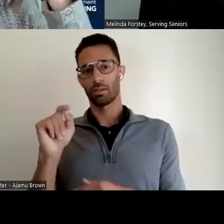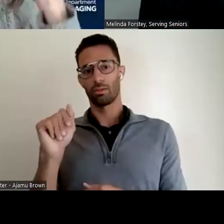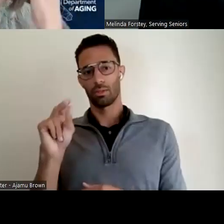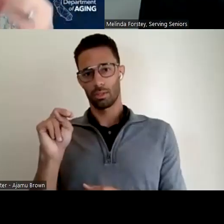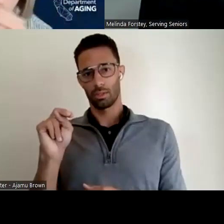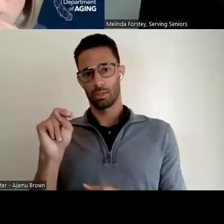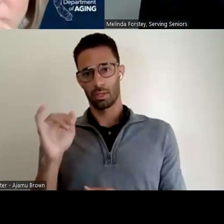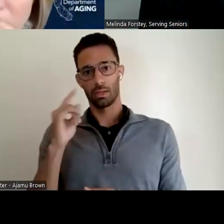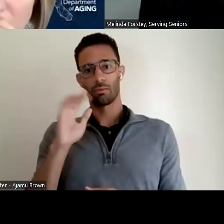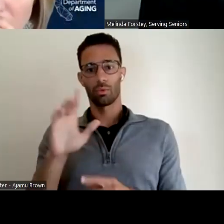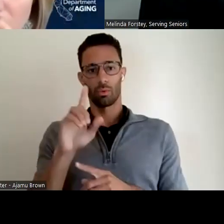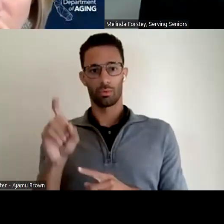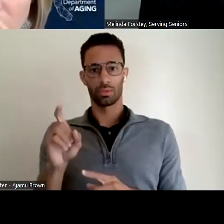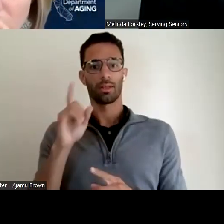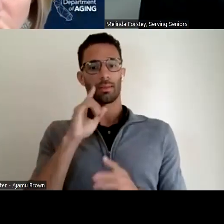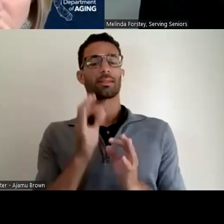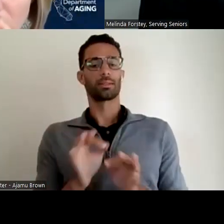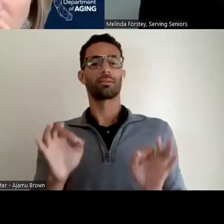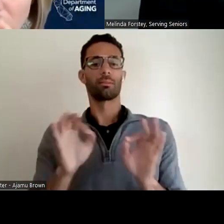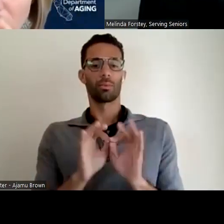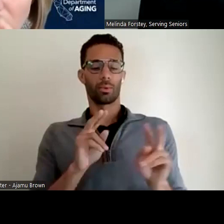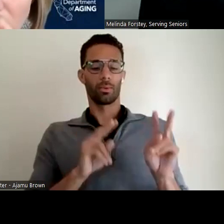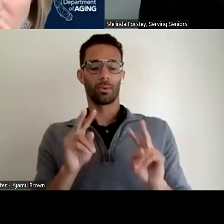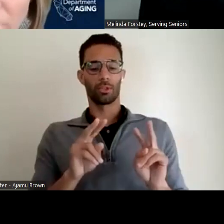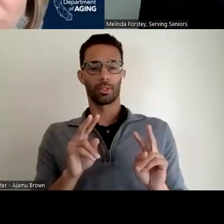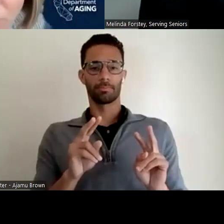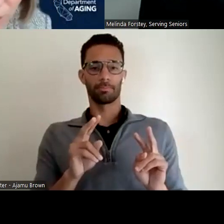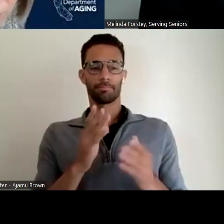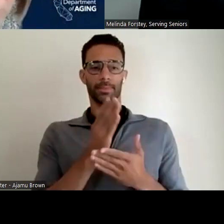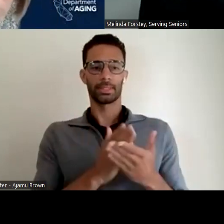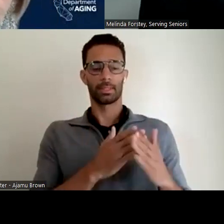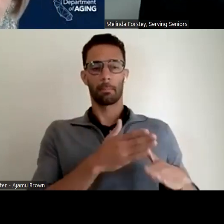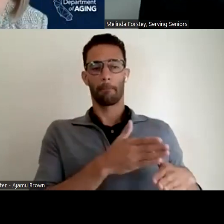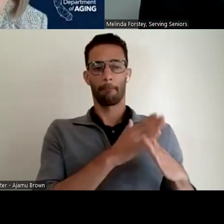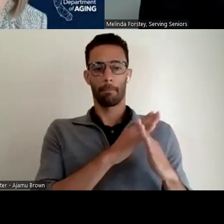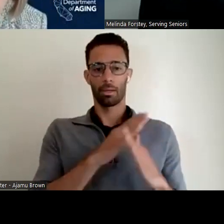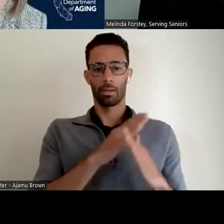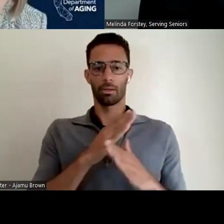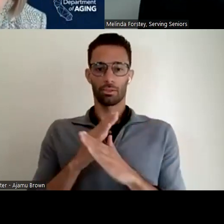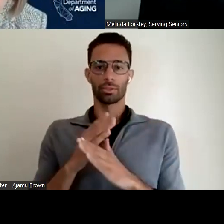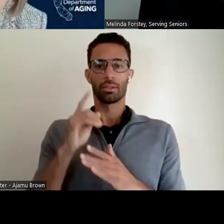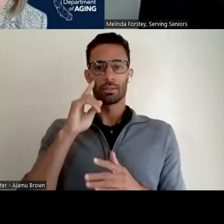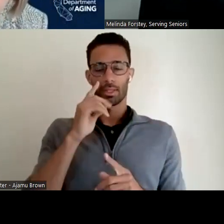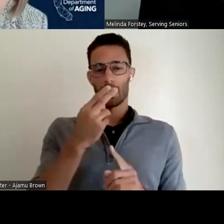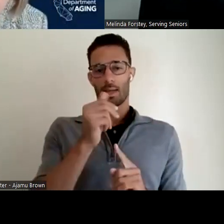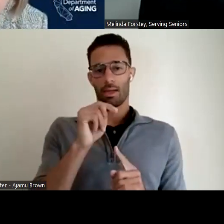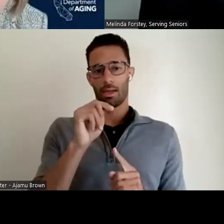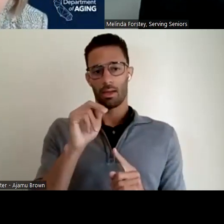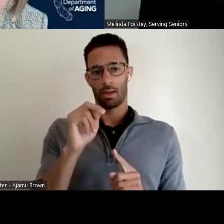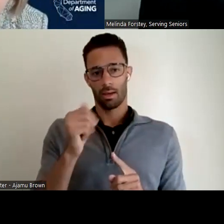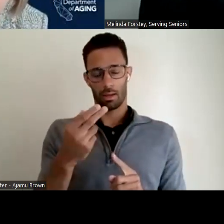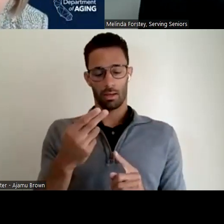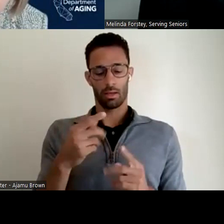really important to look at some of the practical barriers, and I feel like, Hannah and Melinda really are experts on some of those